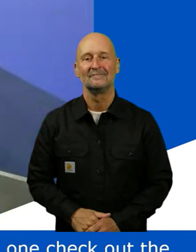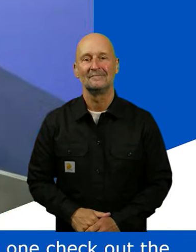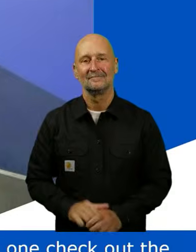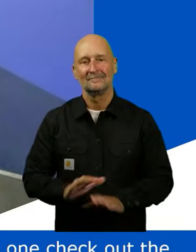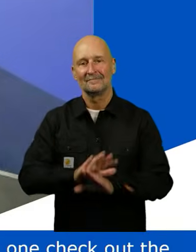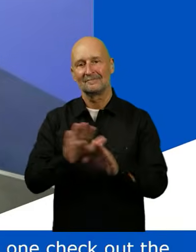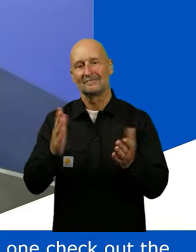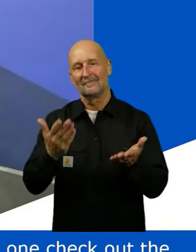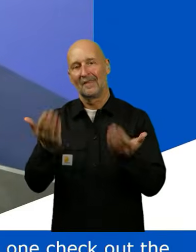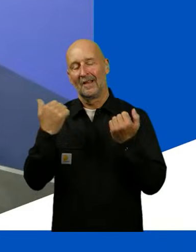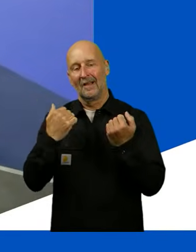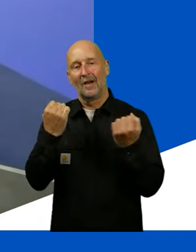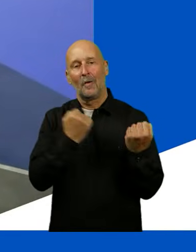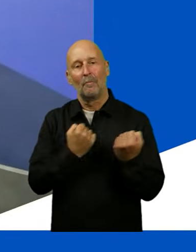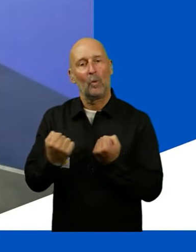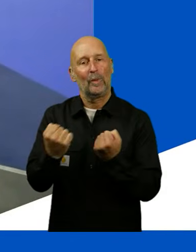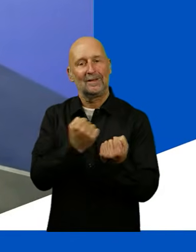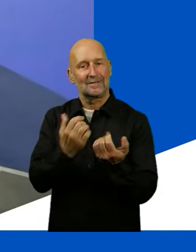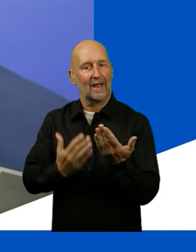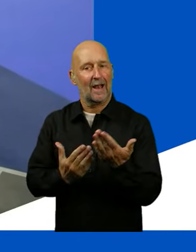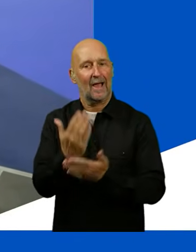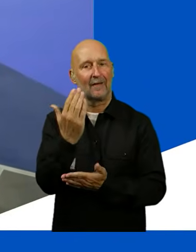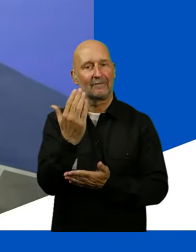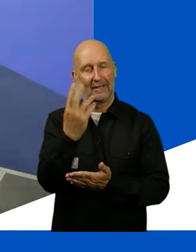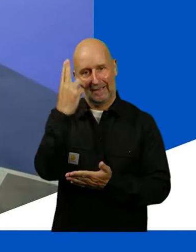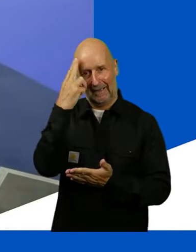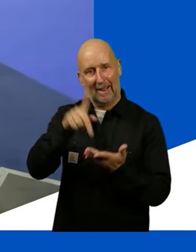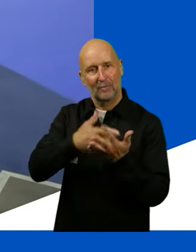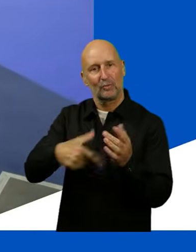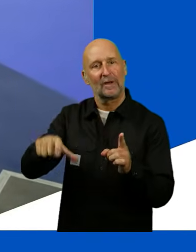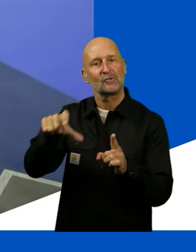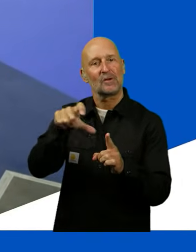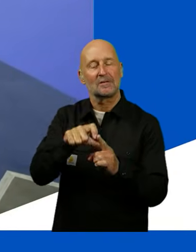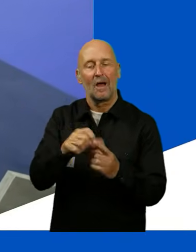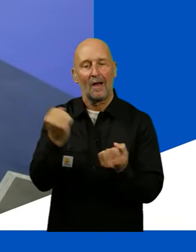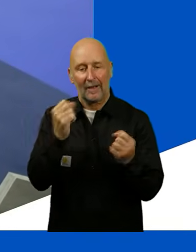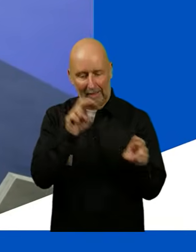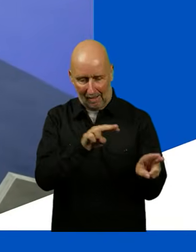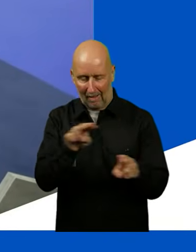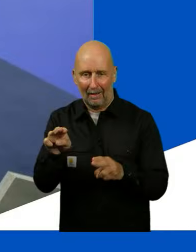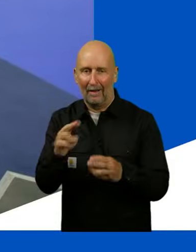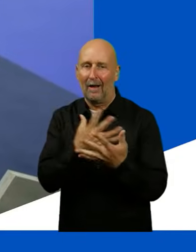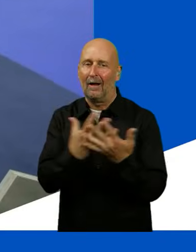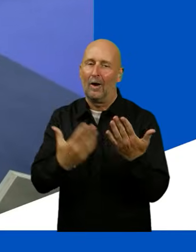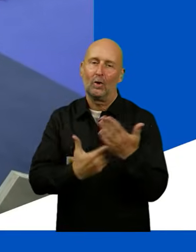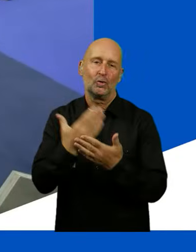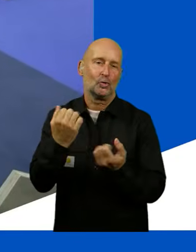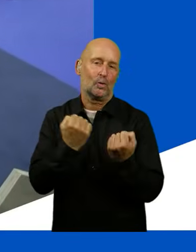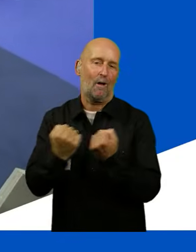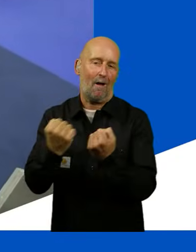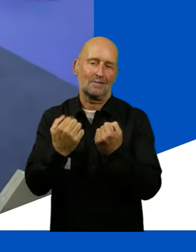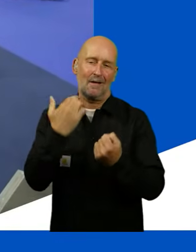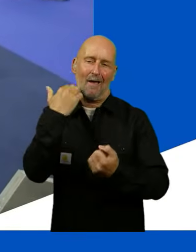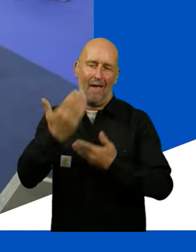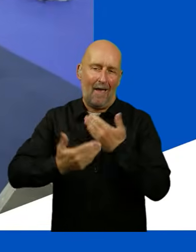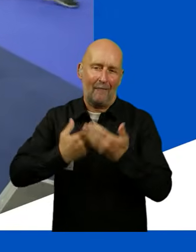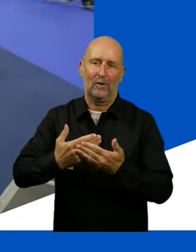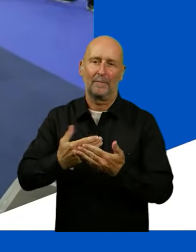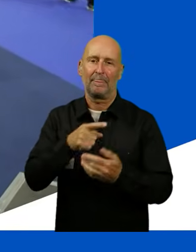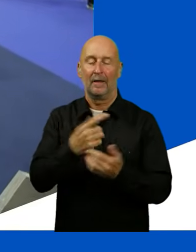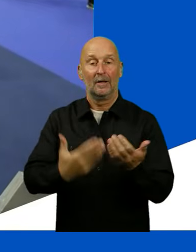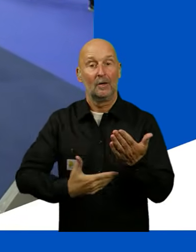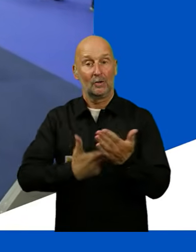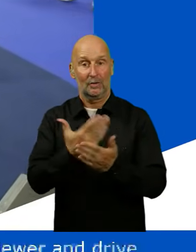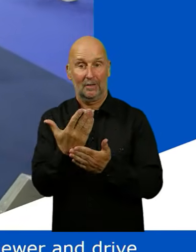Hello and welcome to Motability Scheme Live. My name's Richard, I'm a car reviewer and I drive hundreds of new cars each year. And I'm here with the